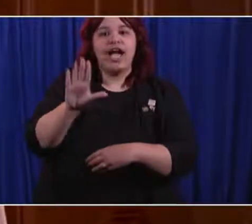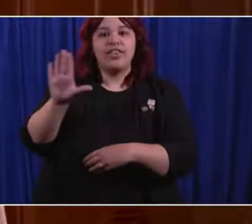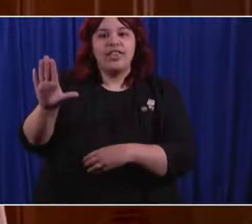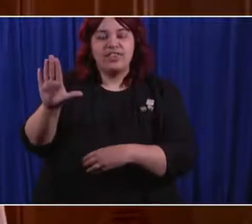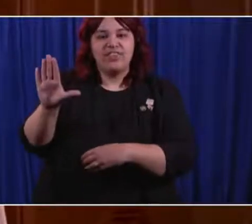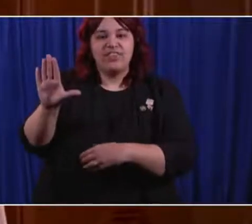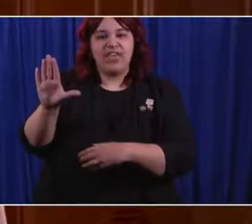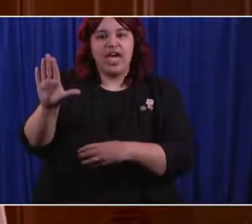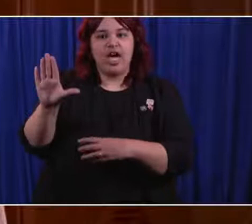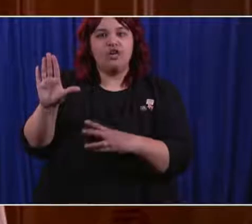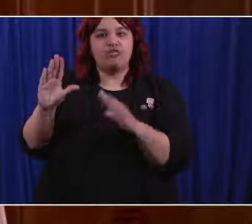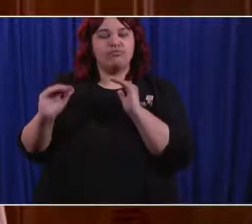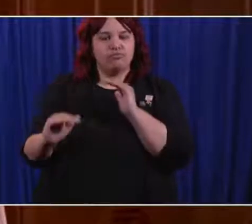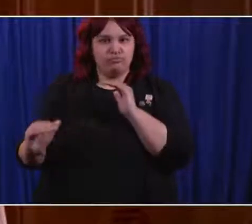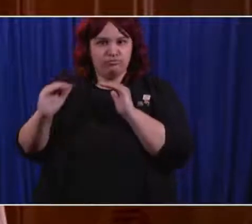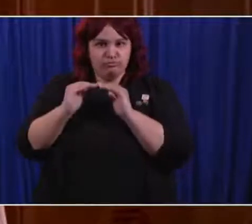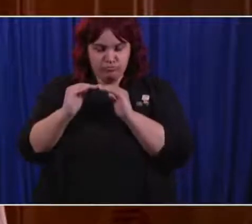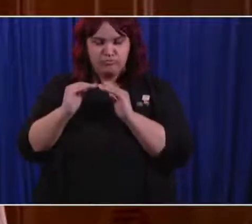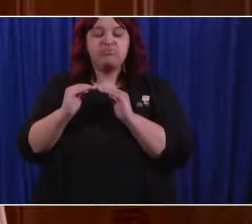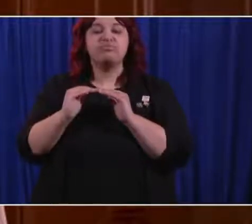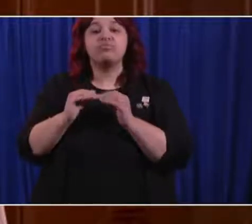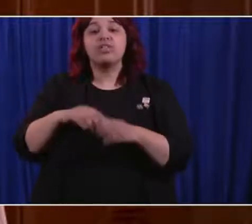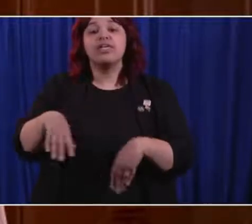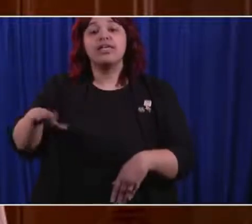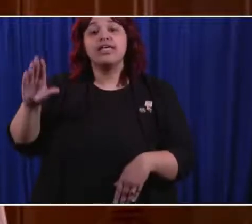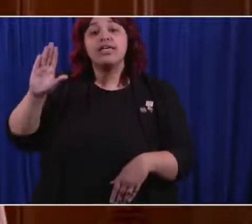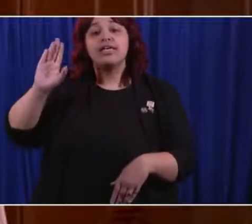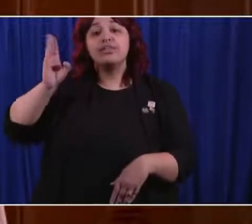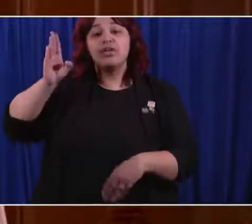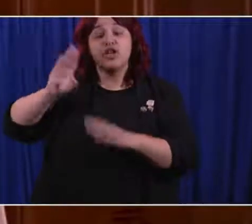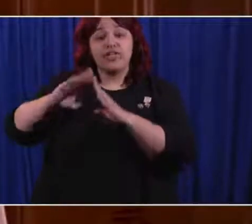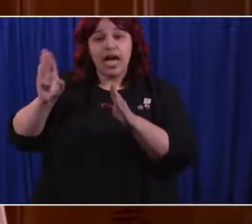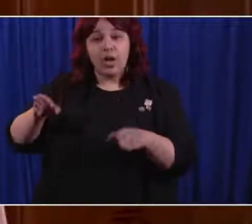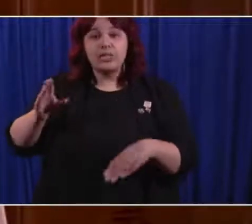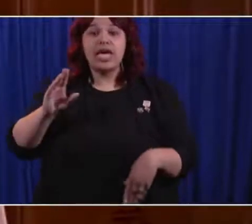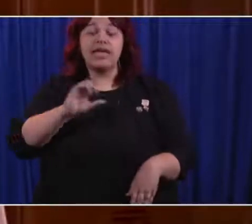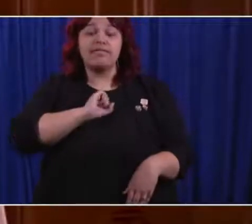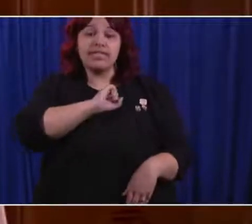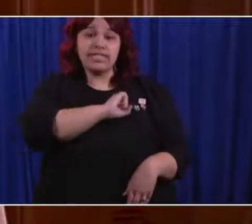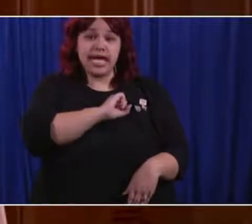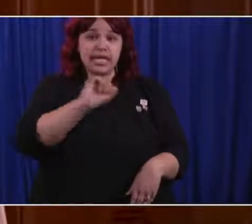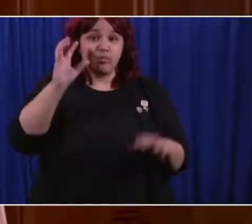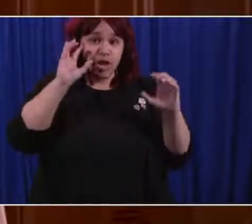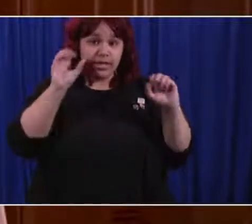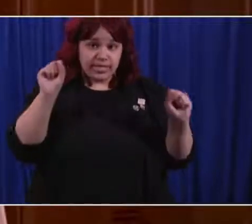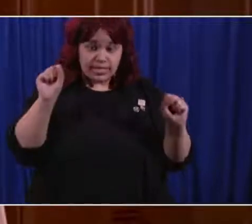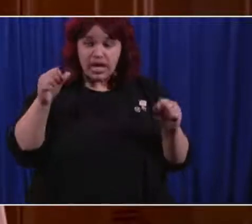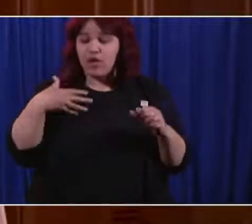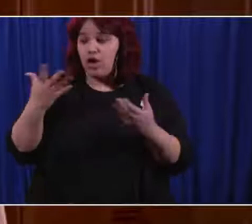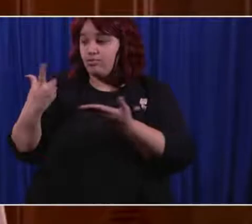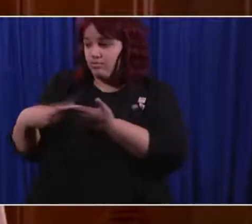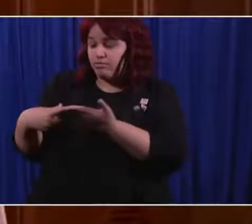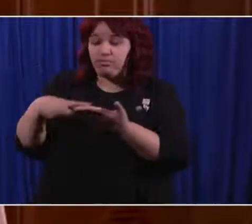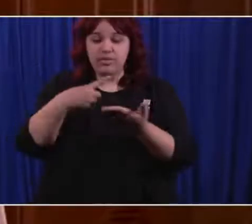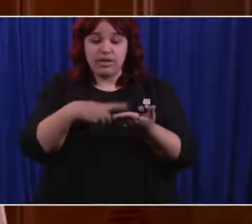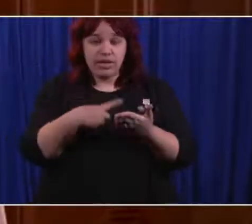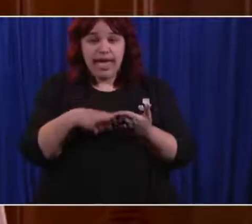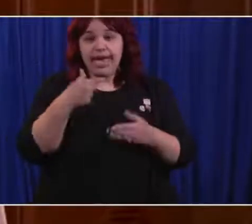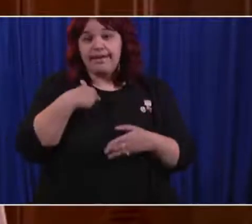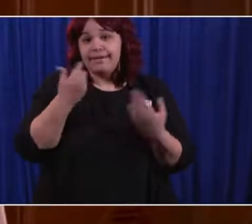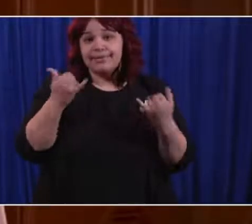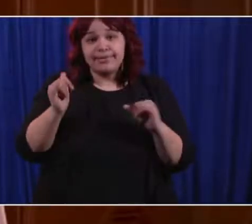have communicated to the Speaker of the House and the Senate President, I still believe we can reach an agreement that will provide for